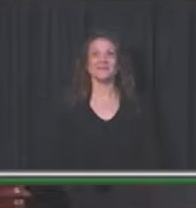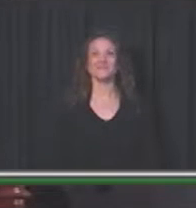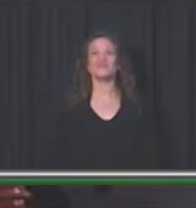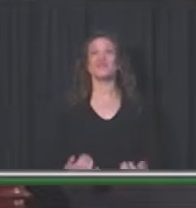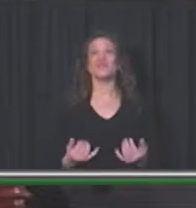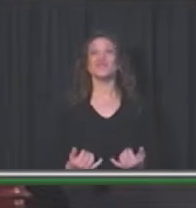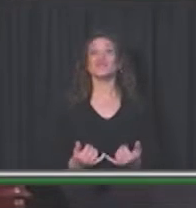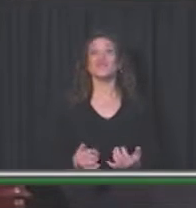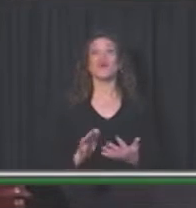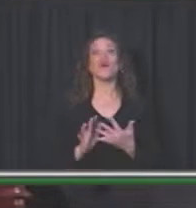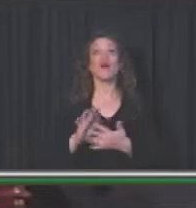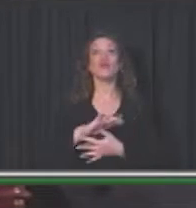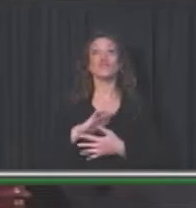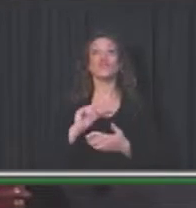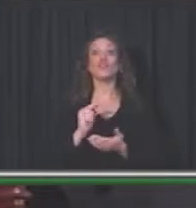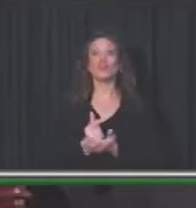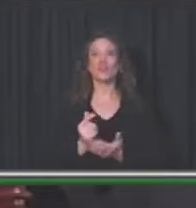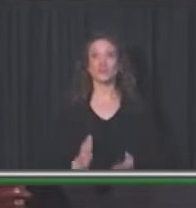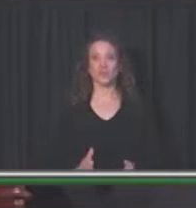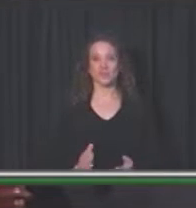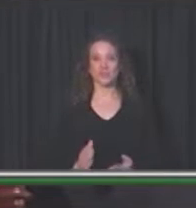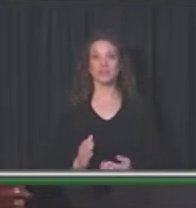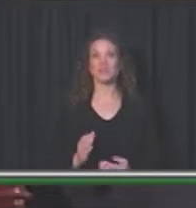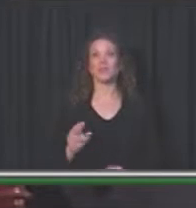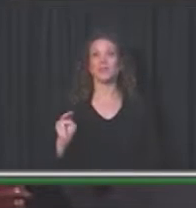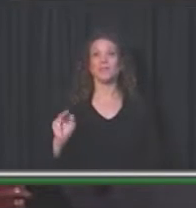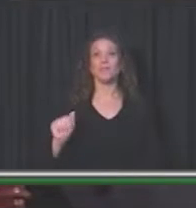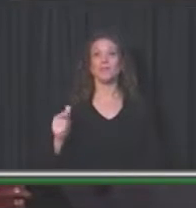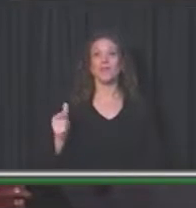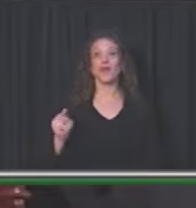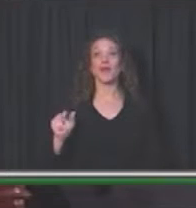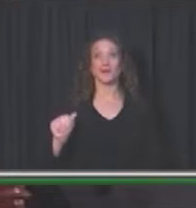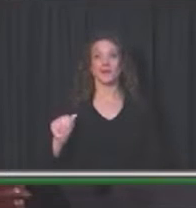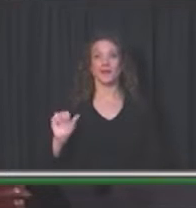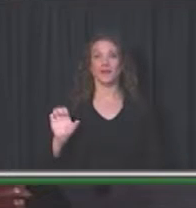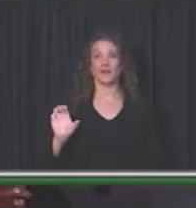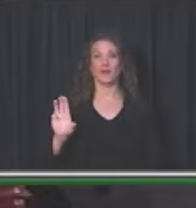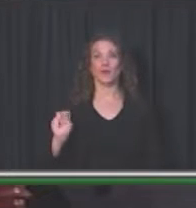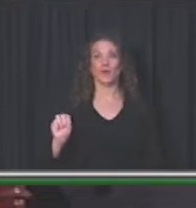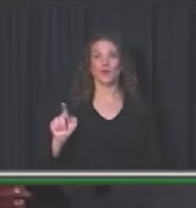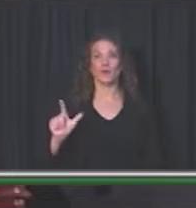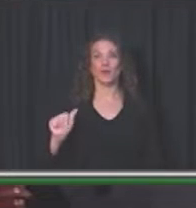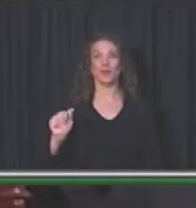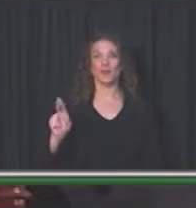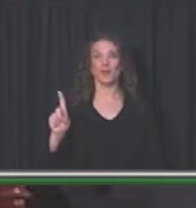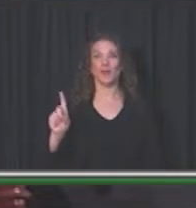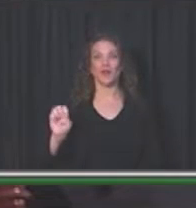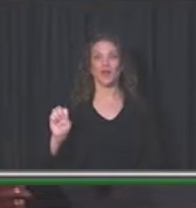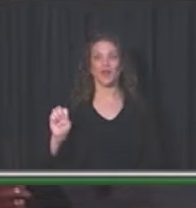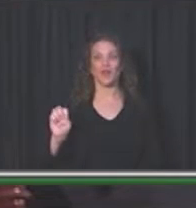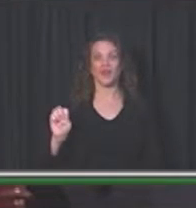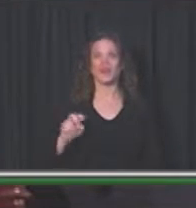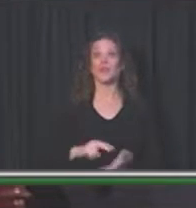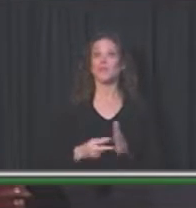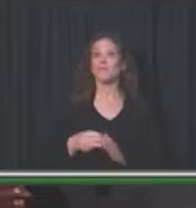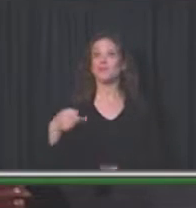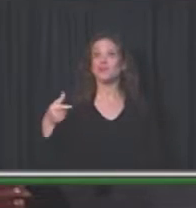Well, the undergraduate graduating magna cum laude was a grade point average